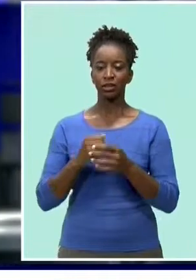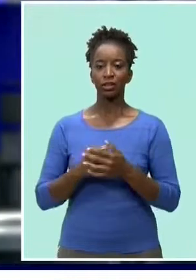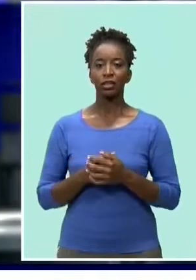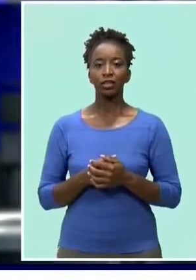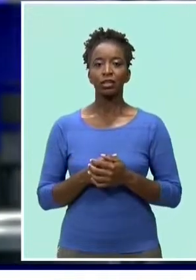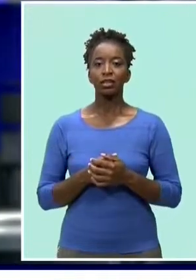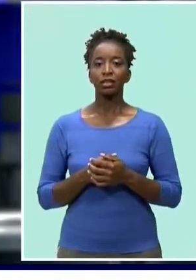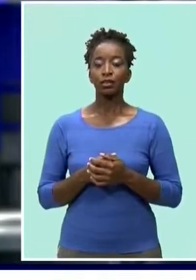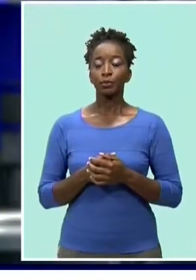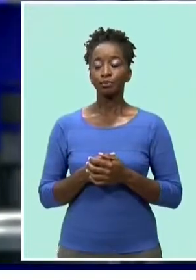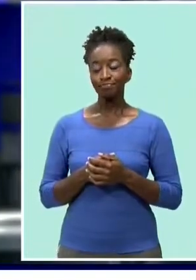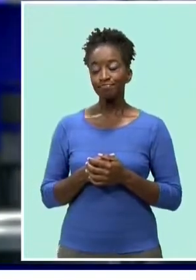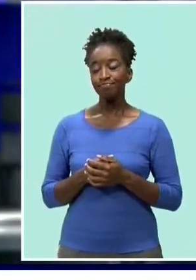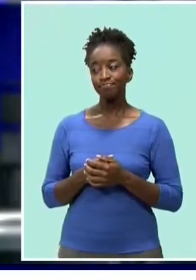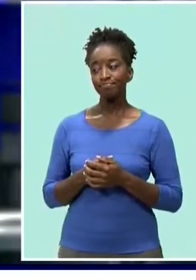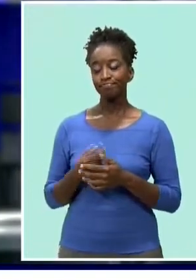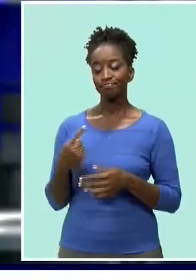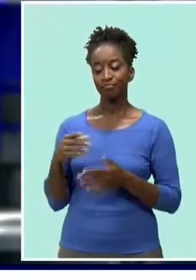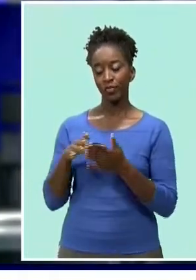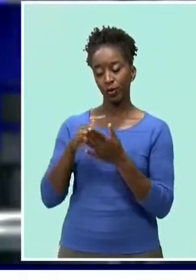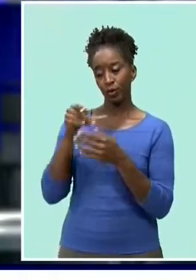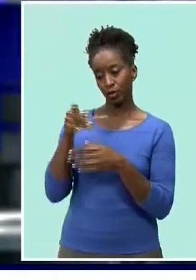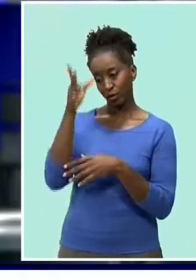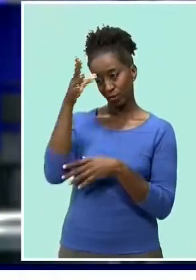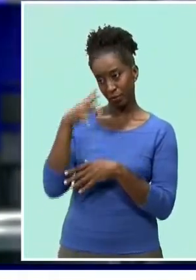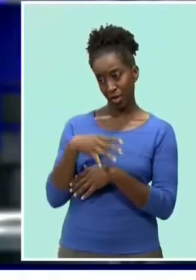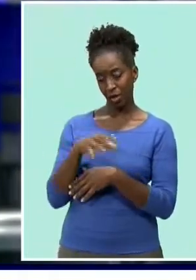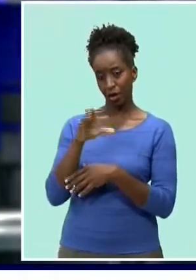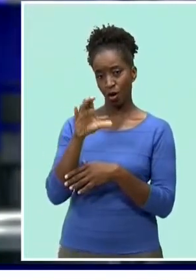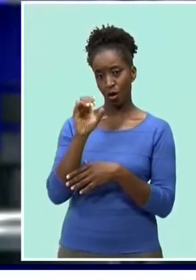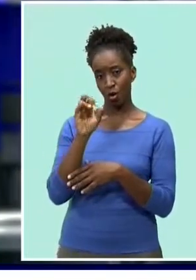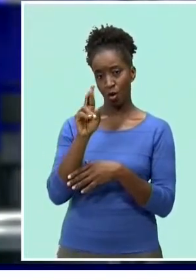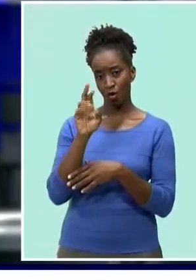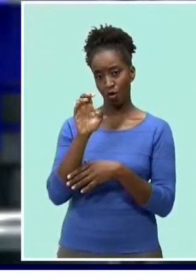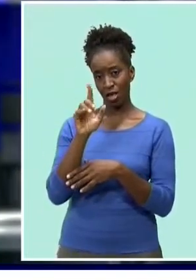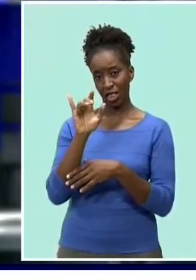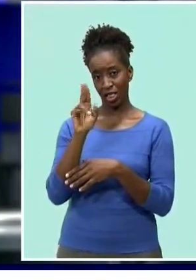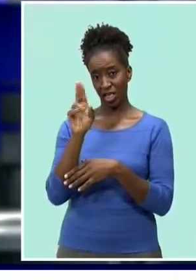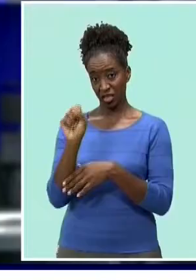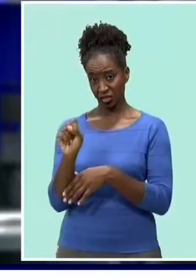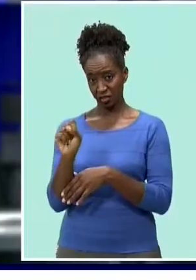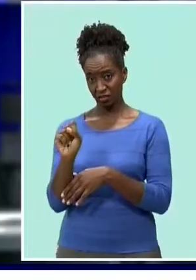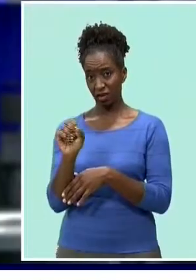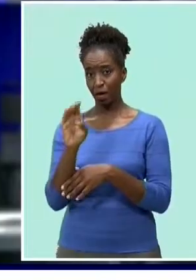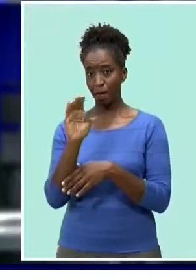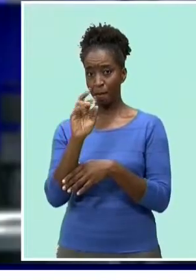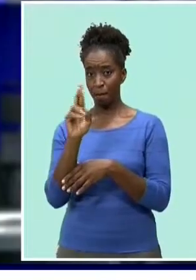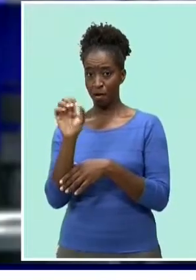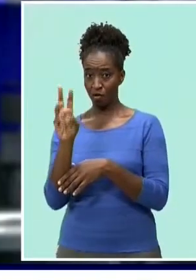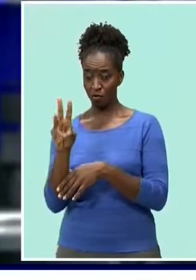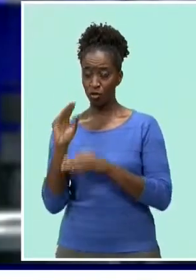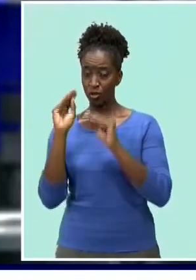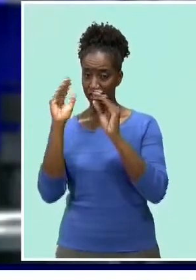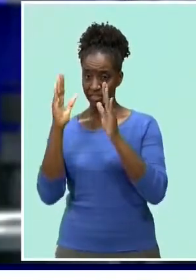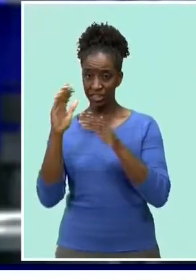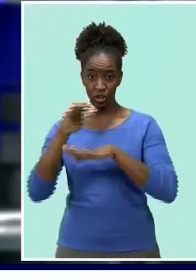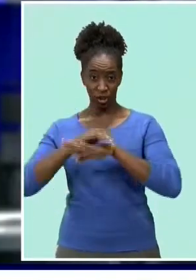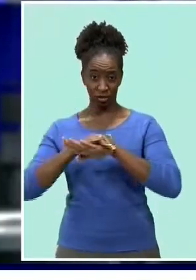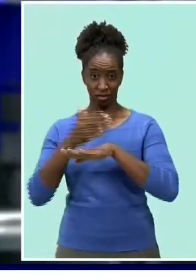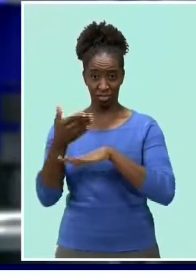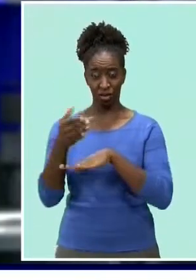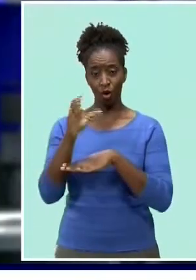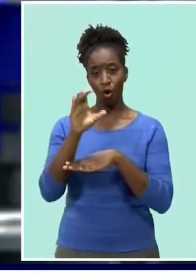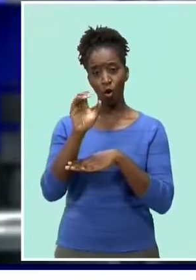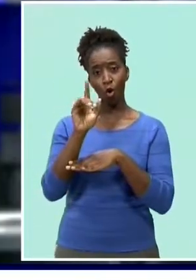since learned that the man who died in the blaze is Cornelius Barrow, an English teacher at Coleridge and Parry Secondary School, and the